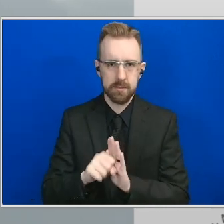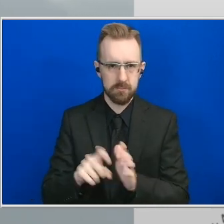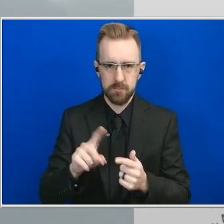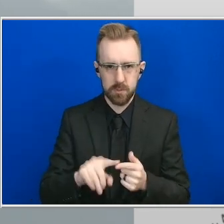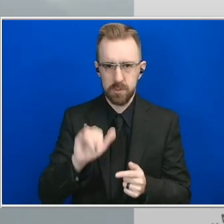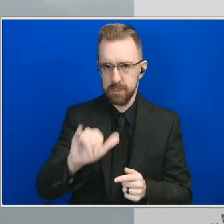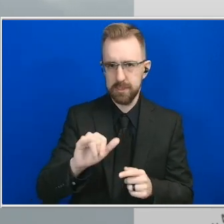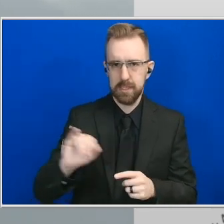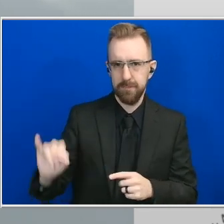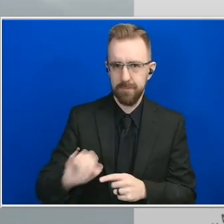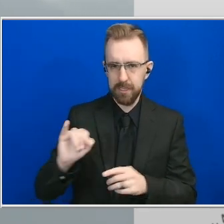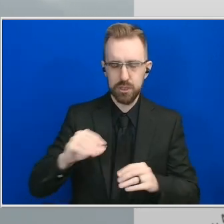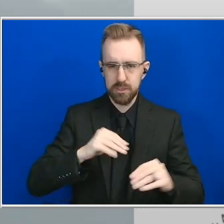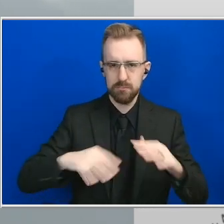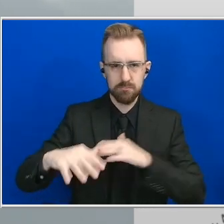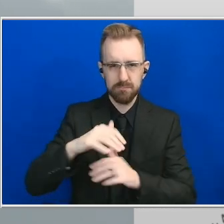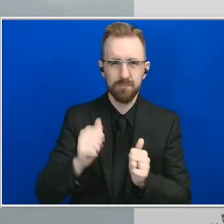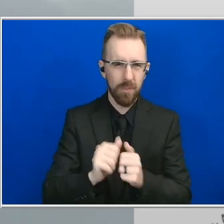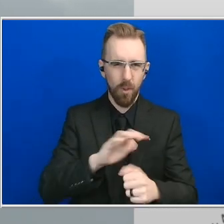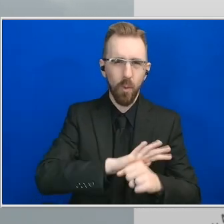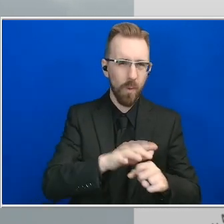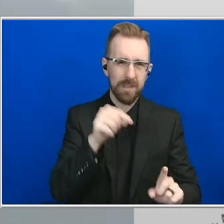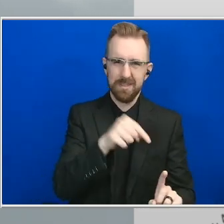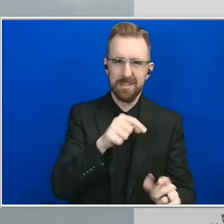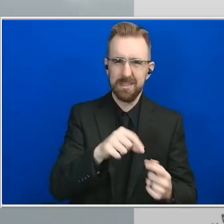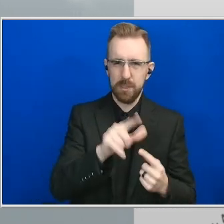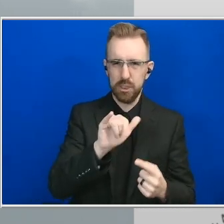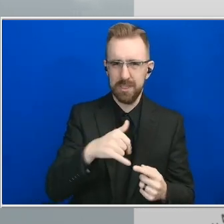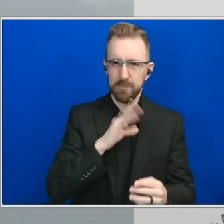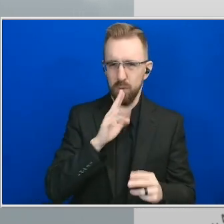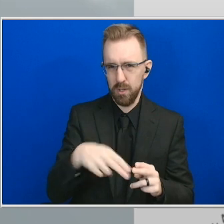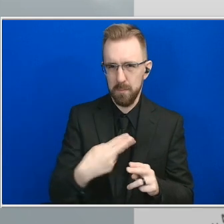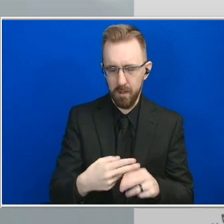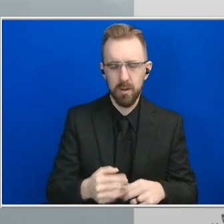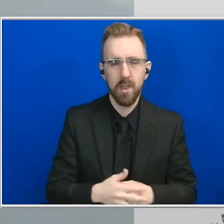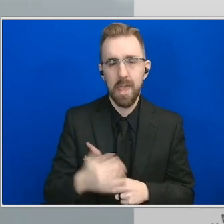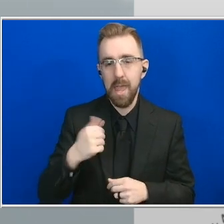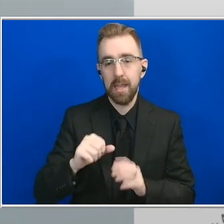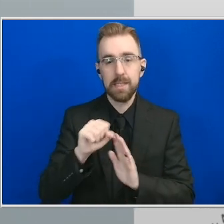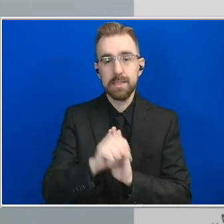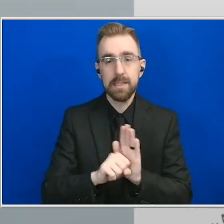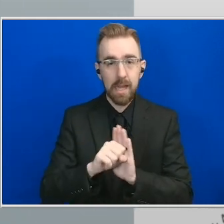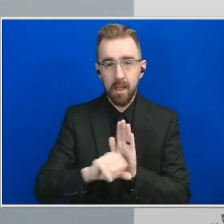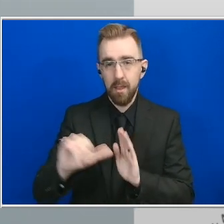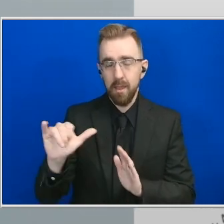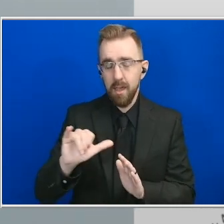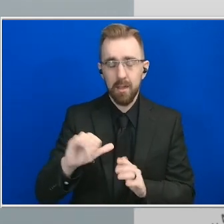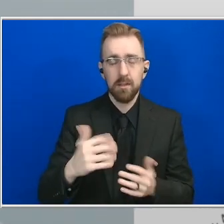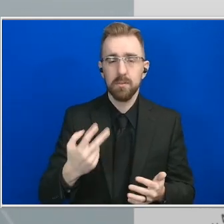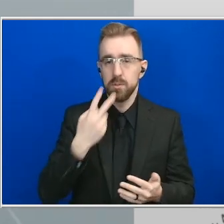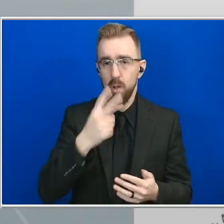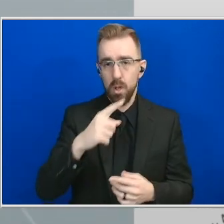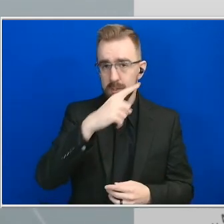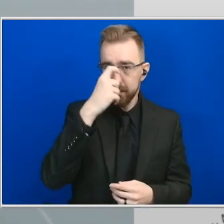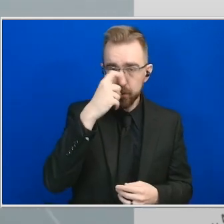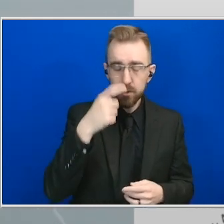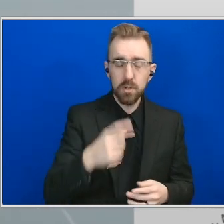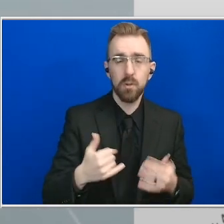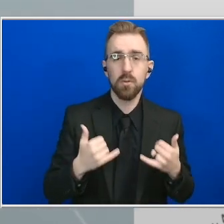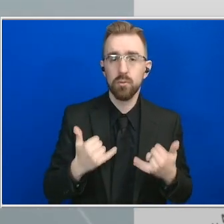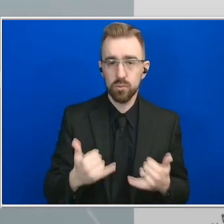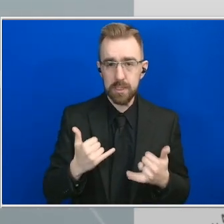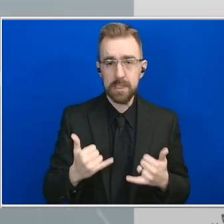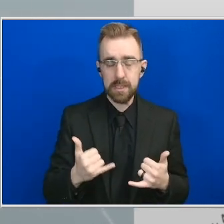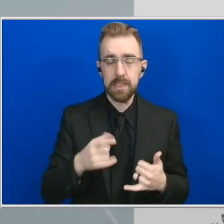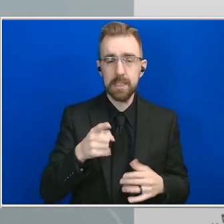particularly COVID-19 that I'm talking about here. Any seasonality, like I said, we saw it in the summer. Currently, it is in a lull.